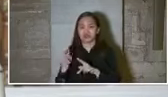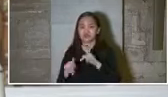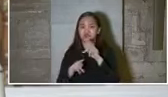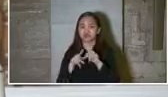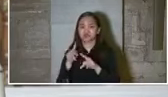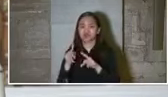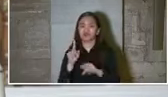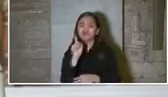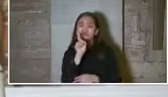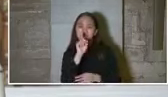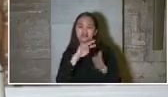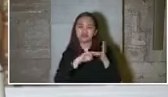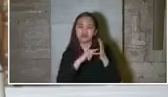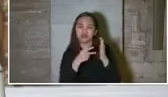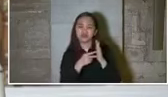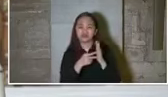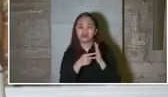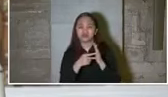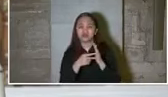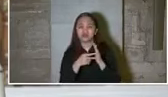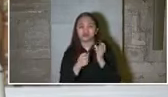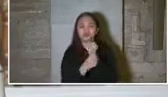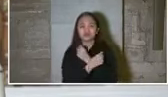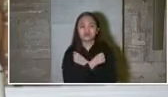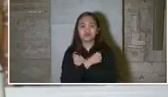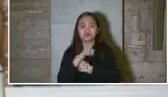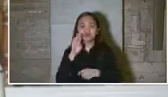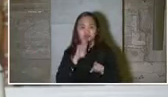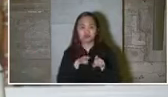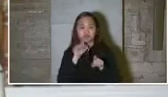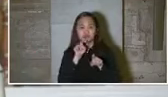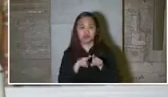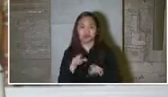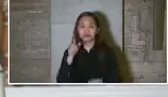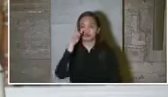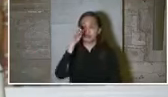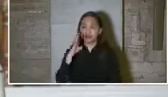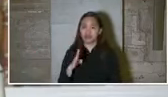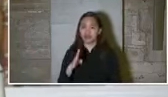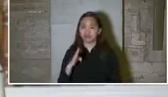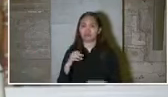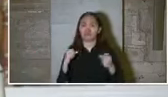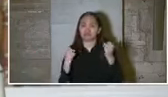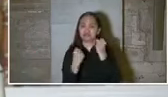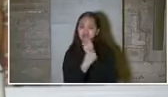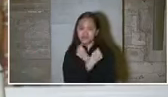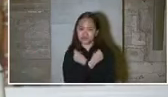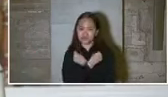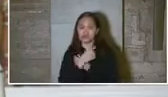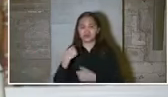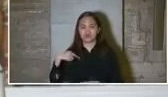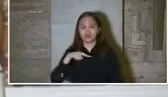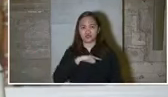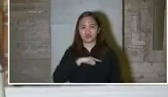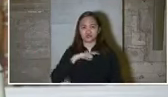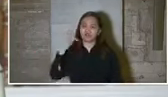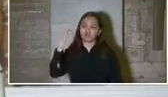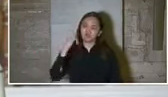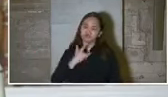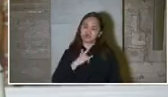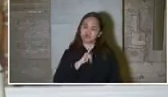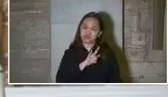It means, my dear brothers and sisters, that God loves us not because